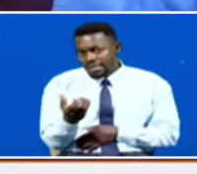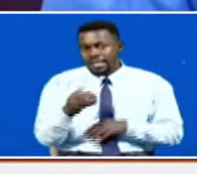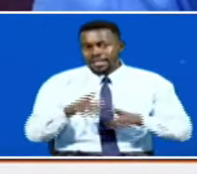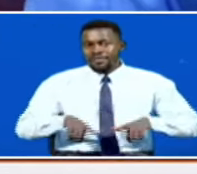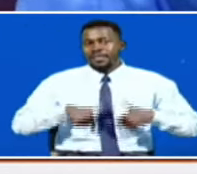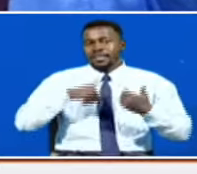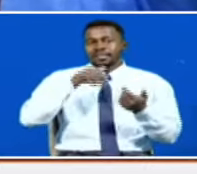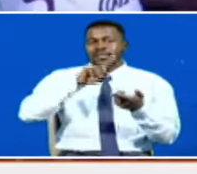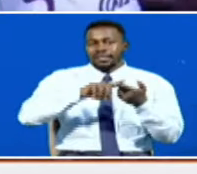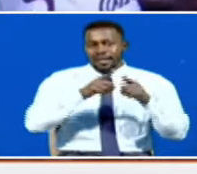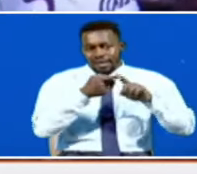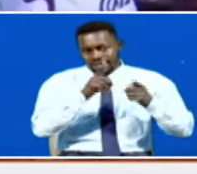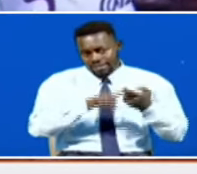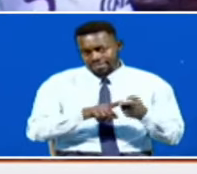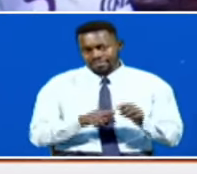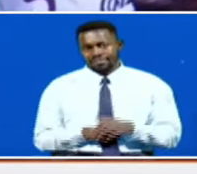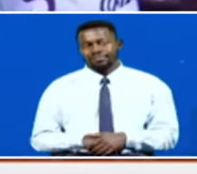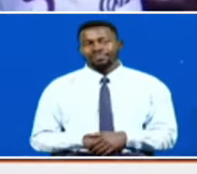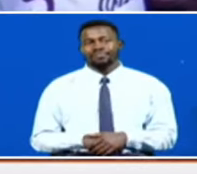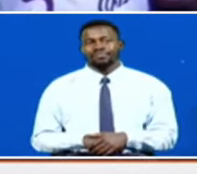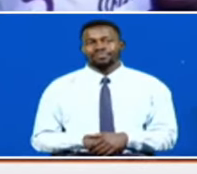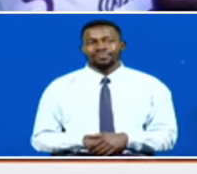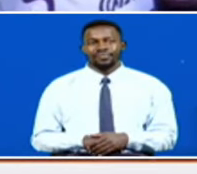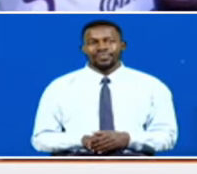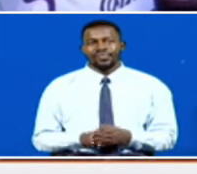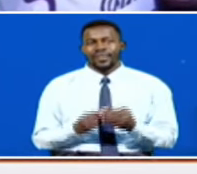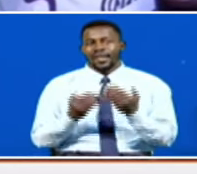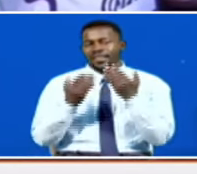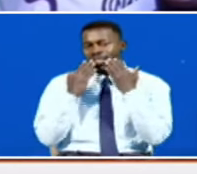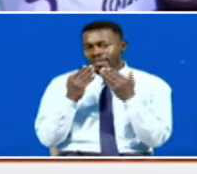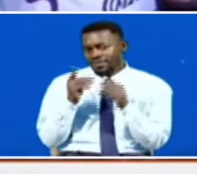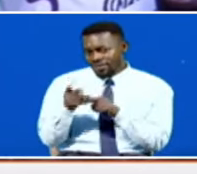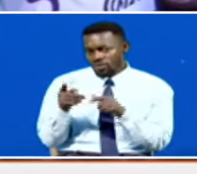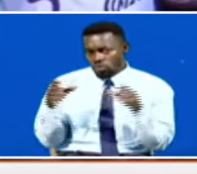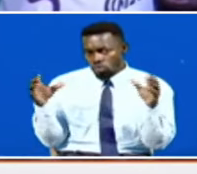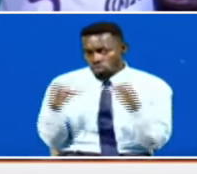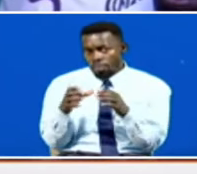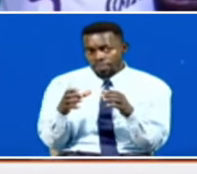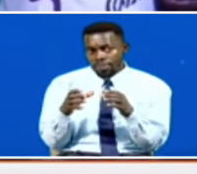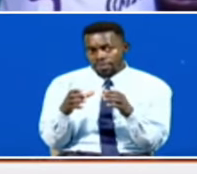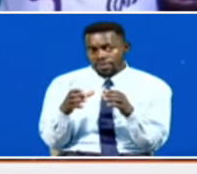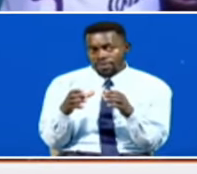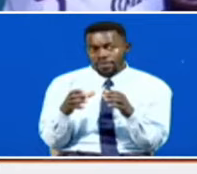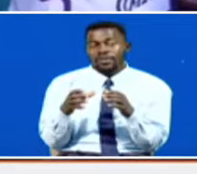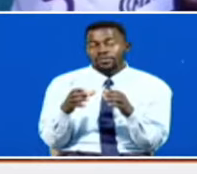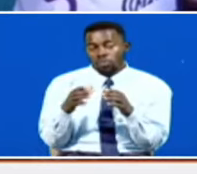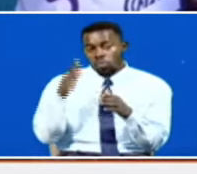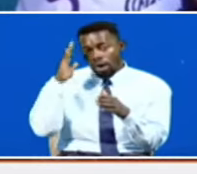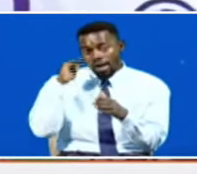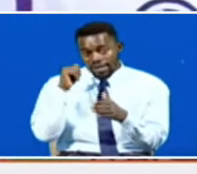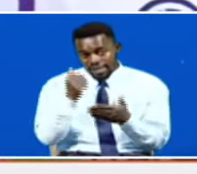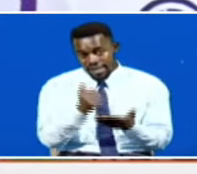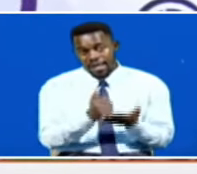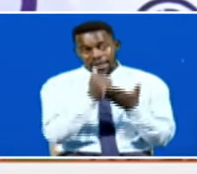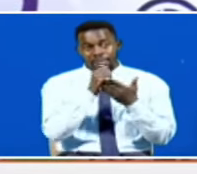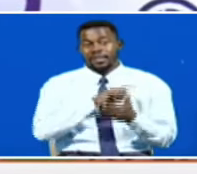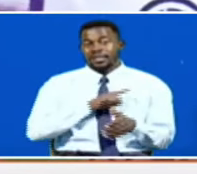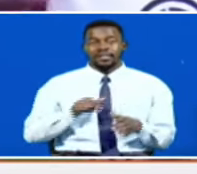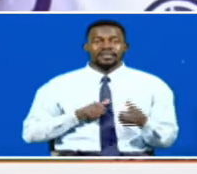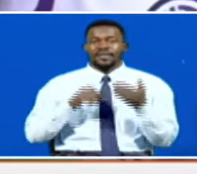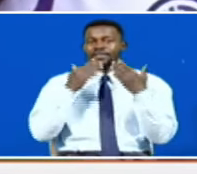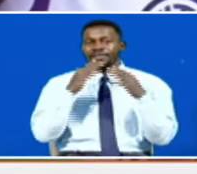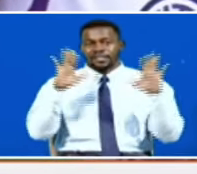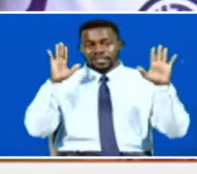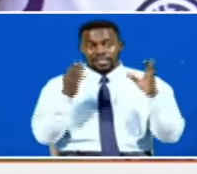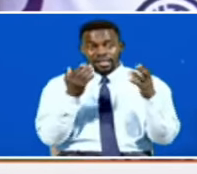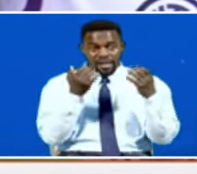in their centers. Naweza sema ni asante kwa hii group ya Eden Center imeweza kutusaidia. Sai wakiwa